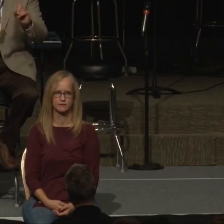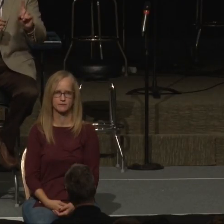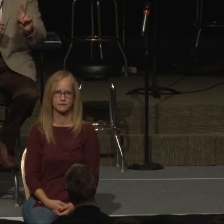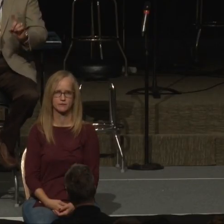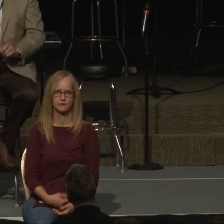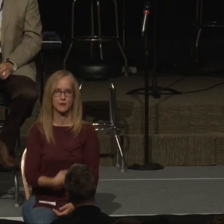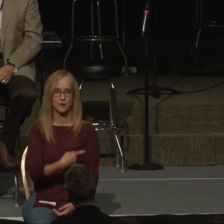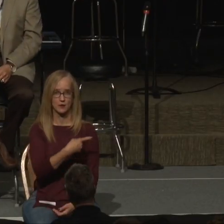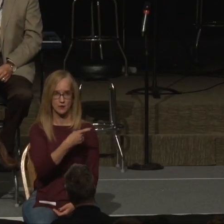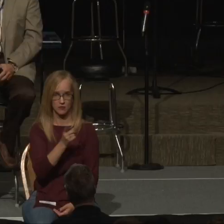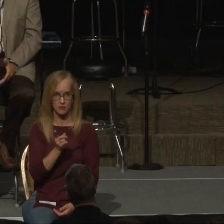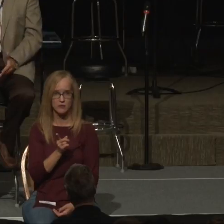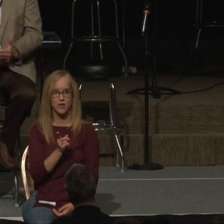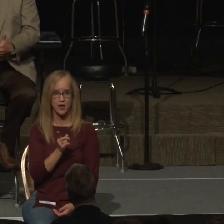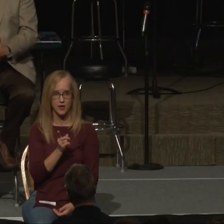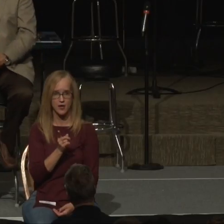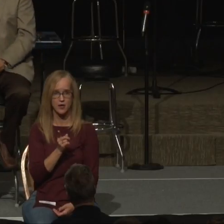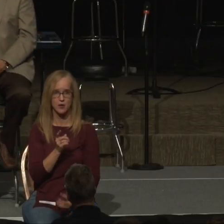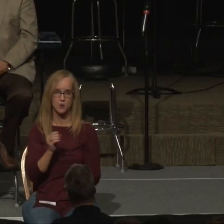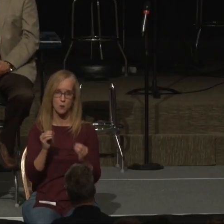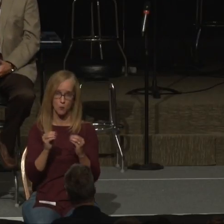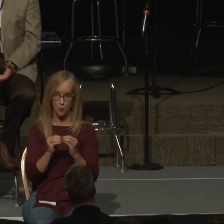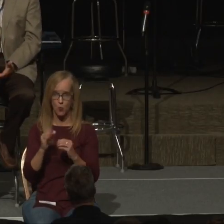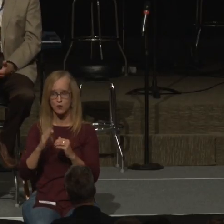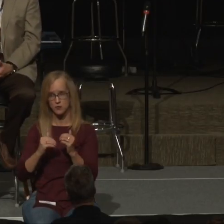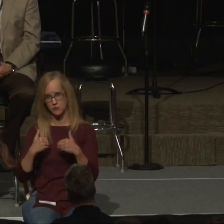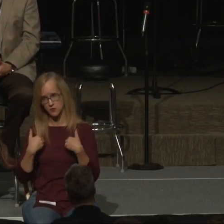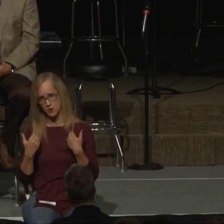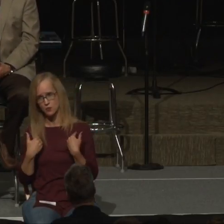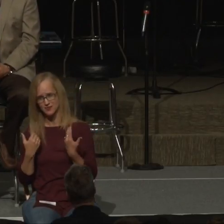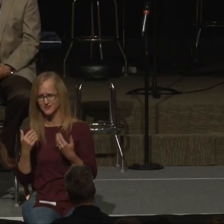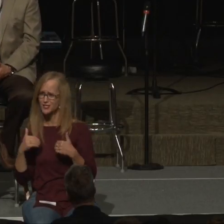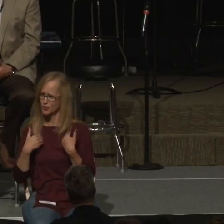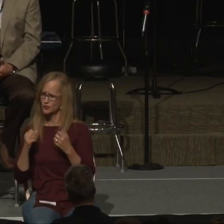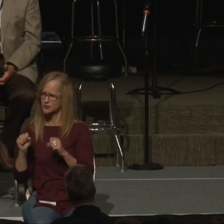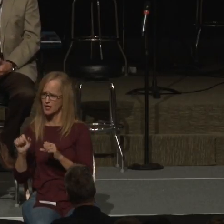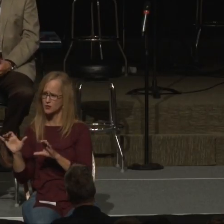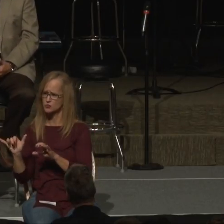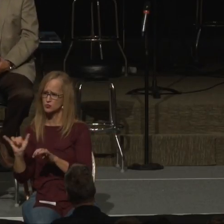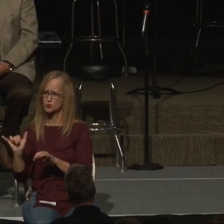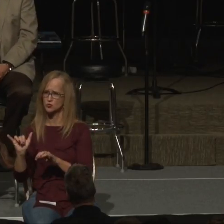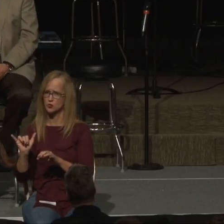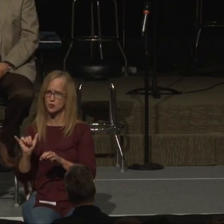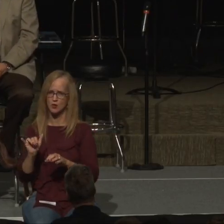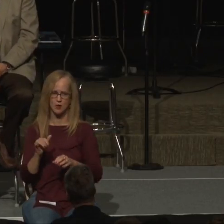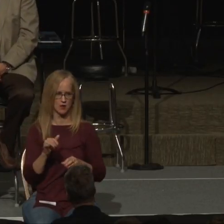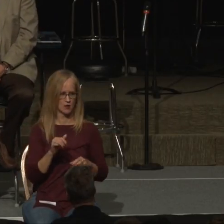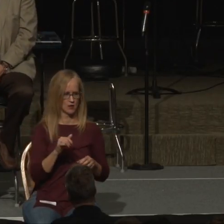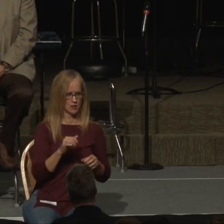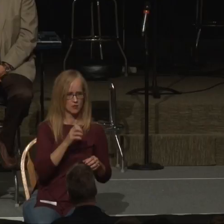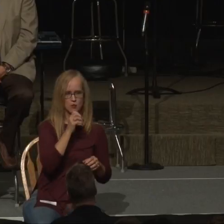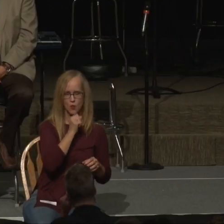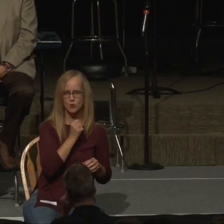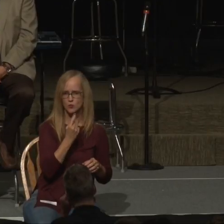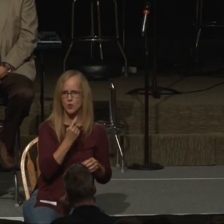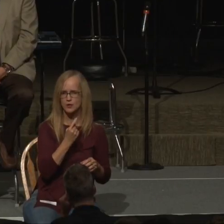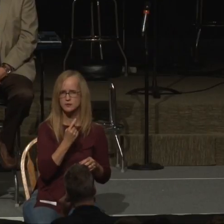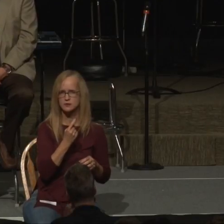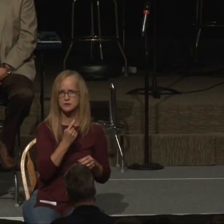and they, more so than the young ones, though the young ones can do it too, put a lot of stock in